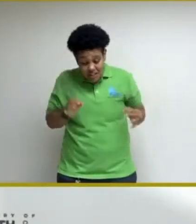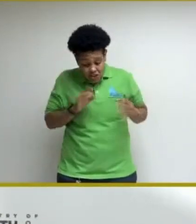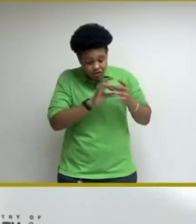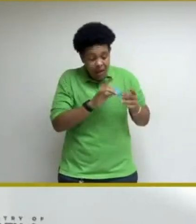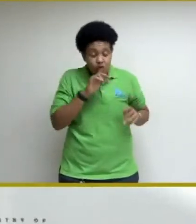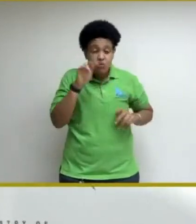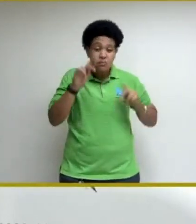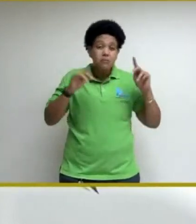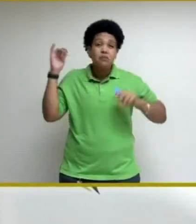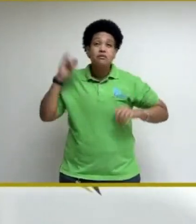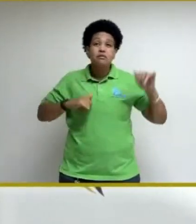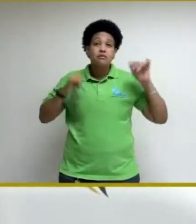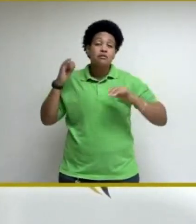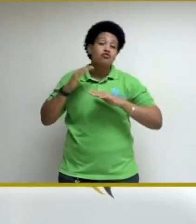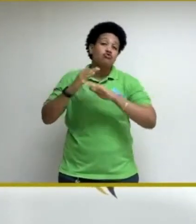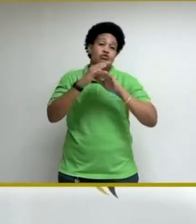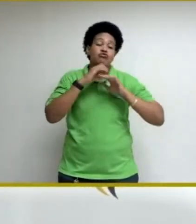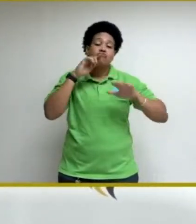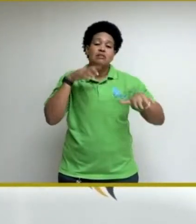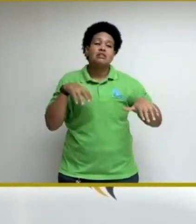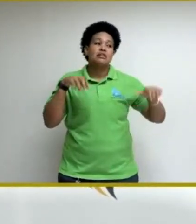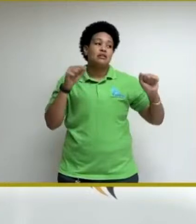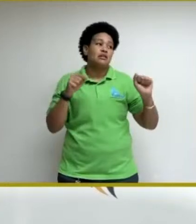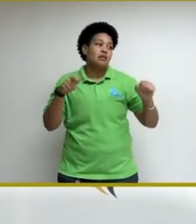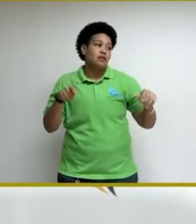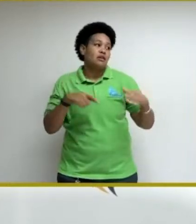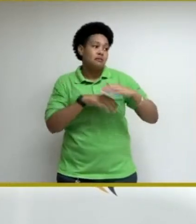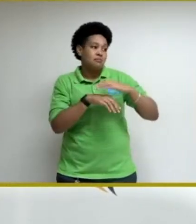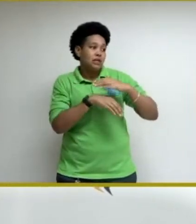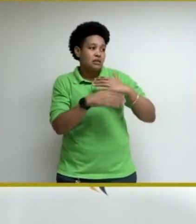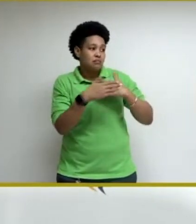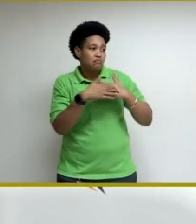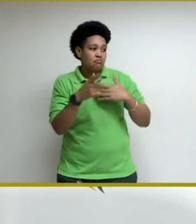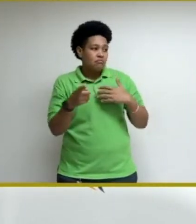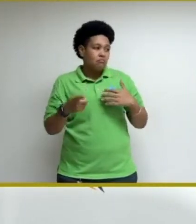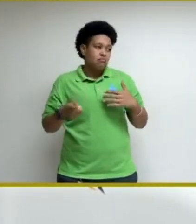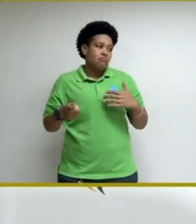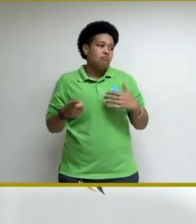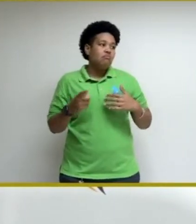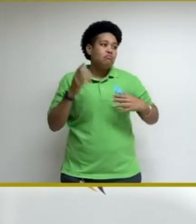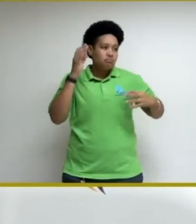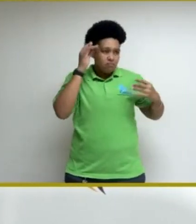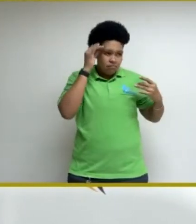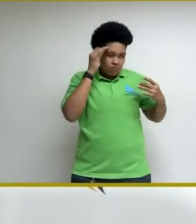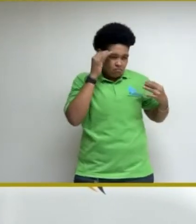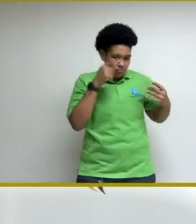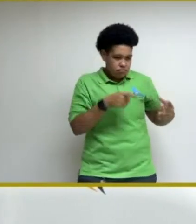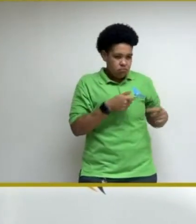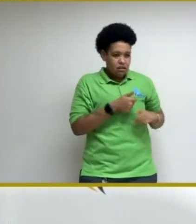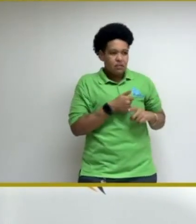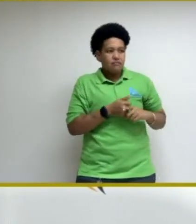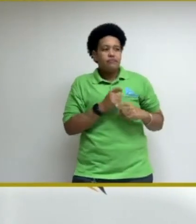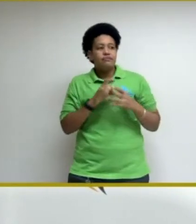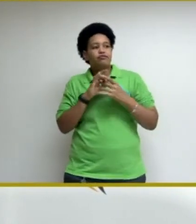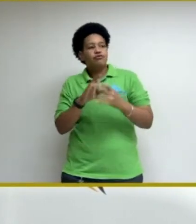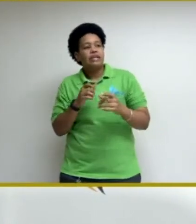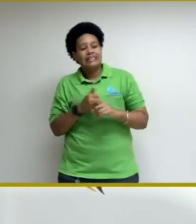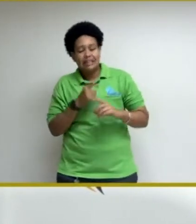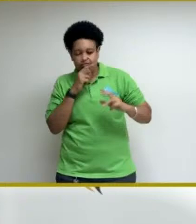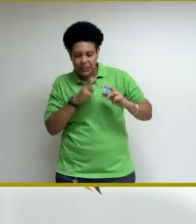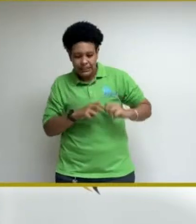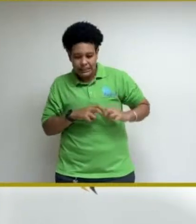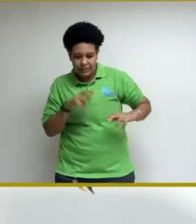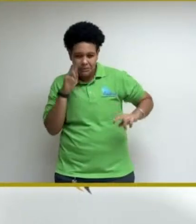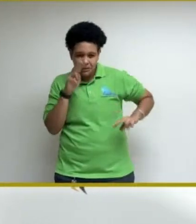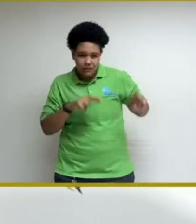around restrictions are taken based on considerations around the